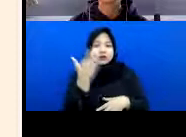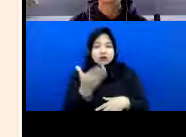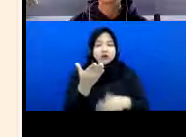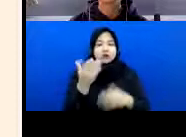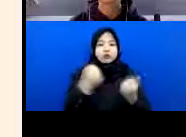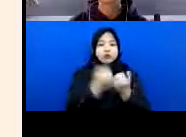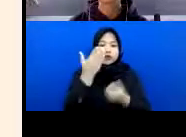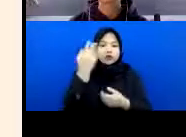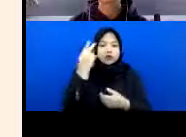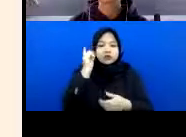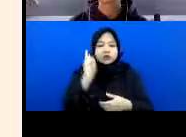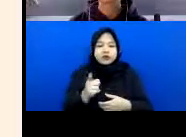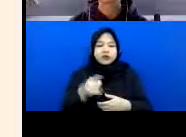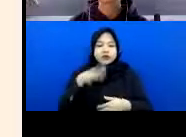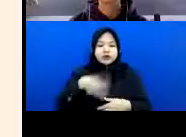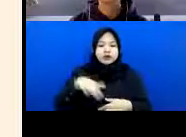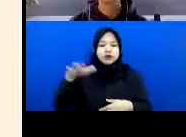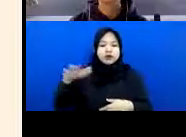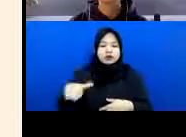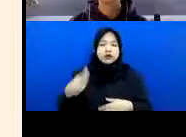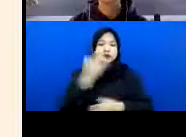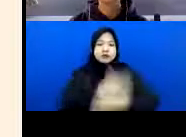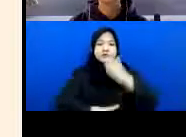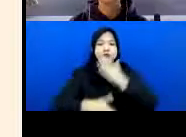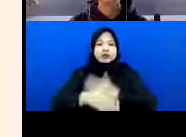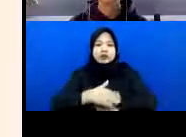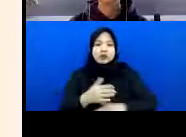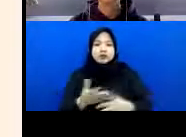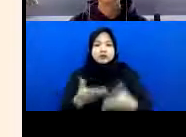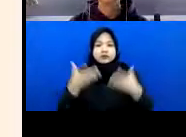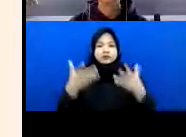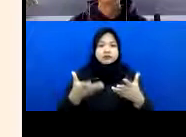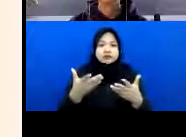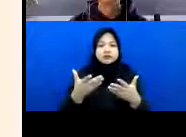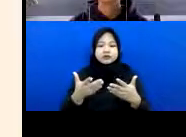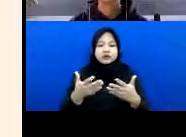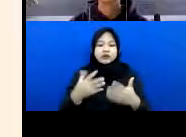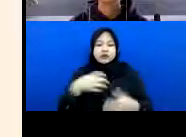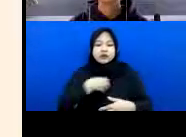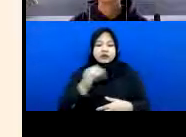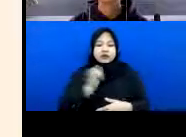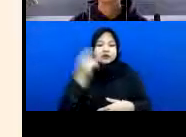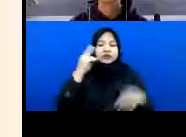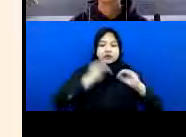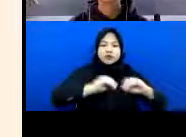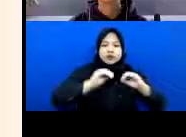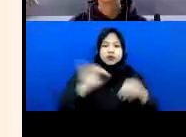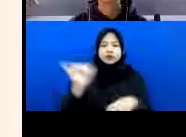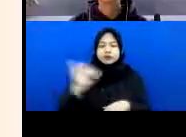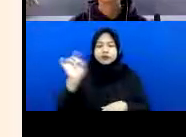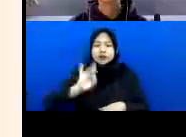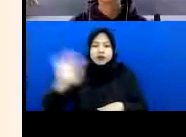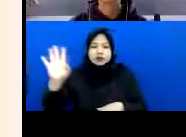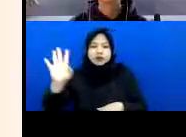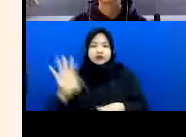to ensure that children with disabilities are given the same rights in education as others?